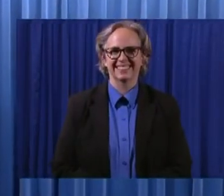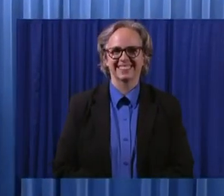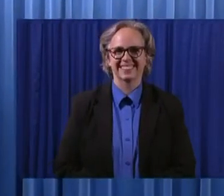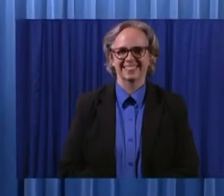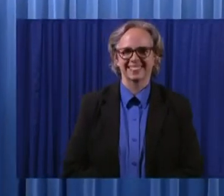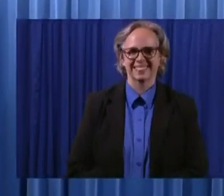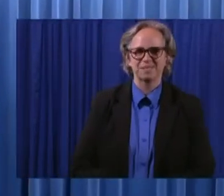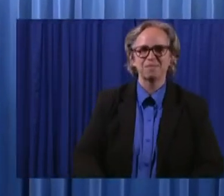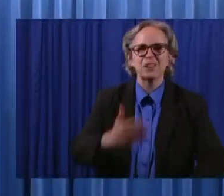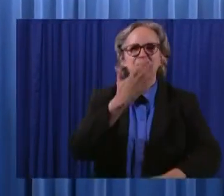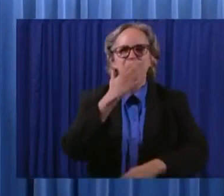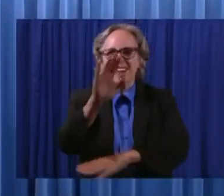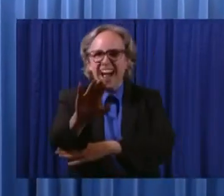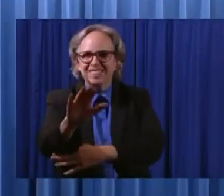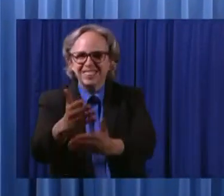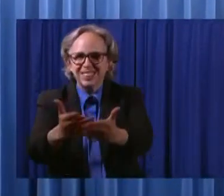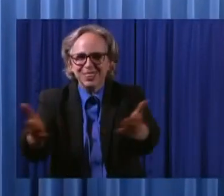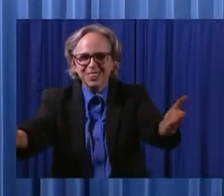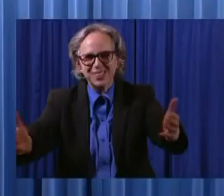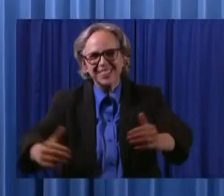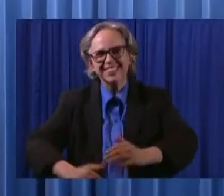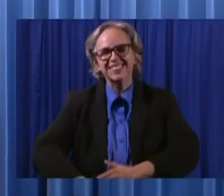Good afternoon, everyone.